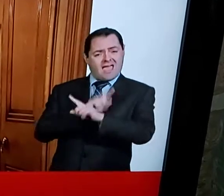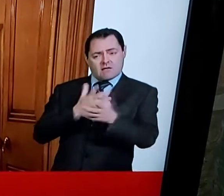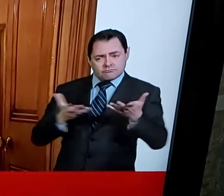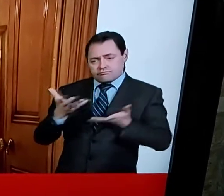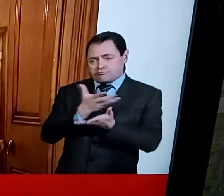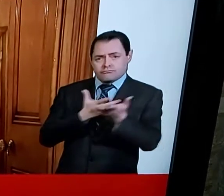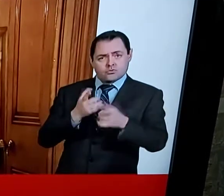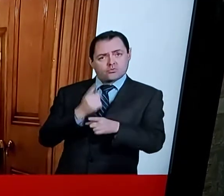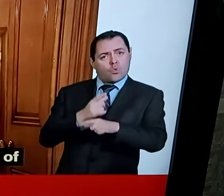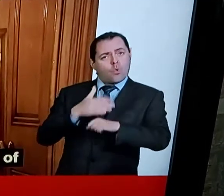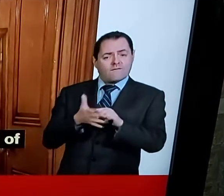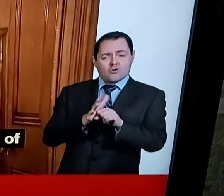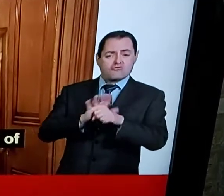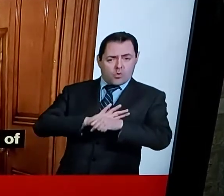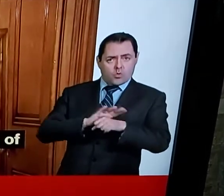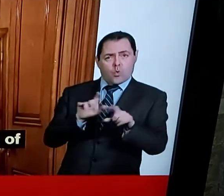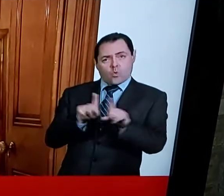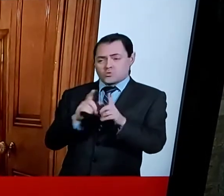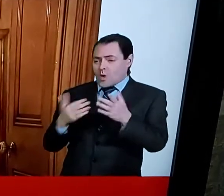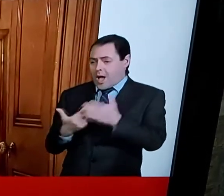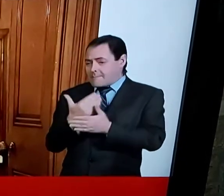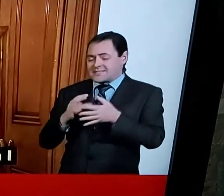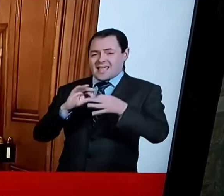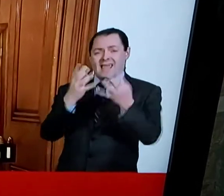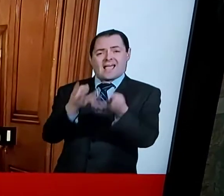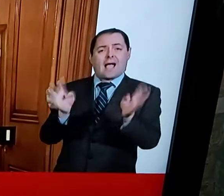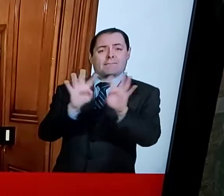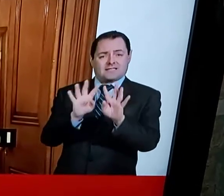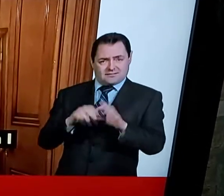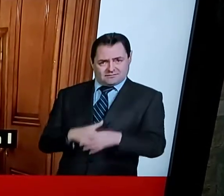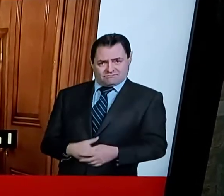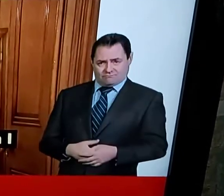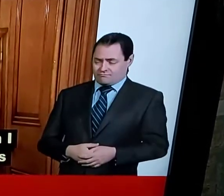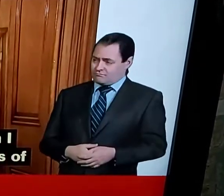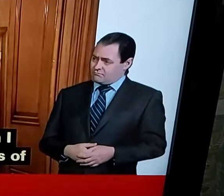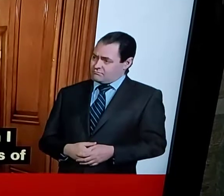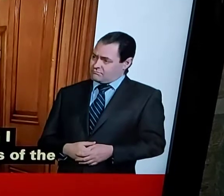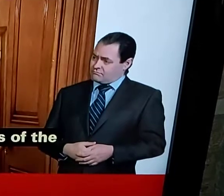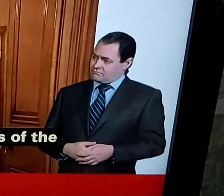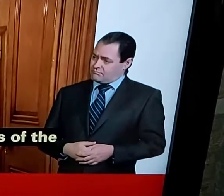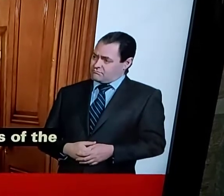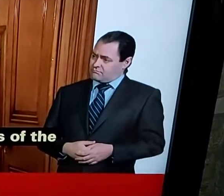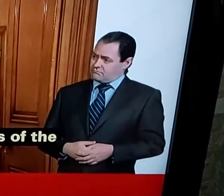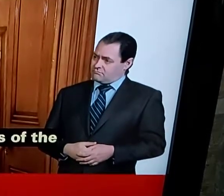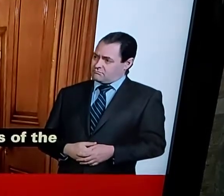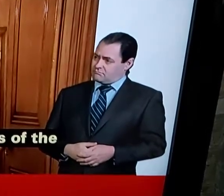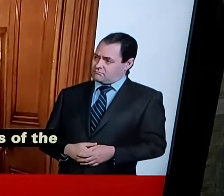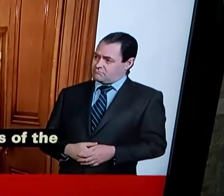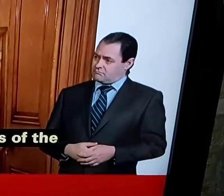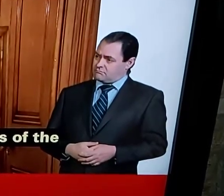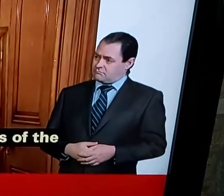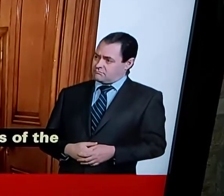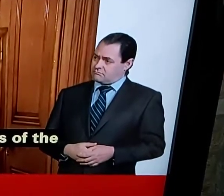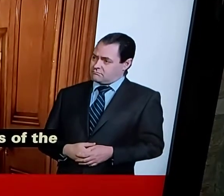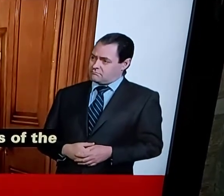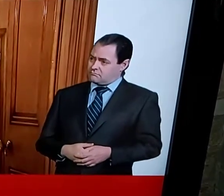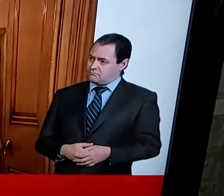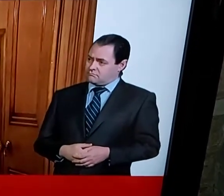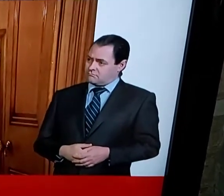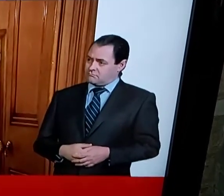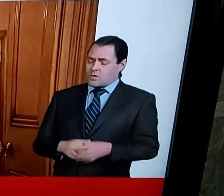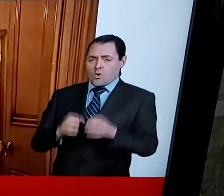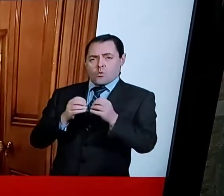chaired an update for members of the Cabinet. I think it's probably worth just remembering that, as will be the case for